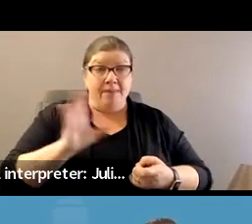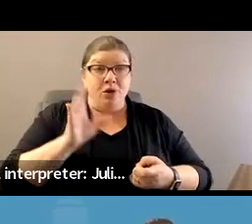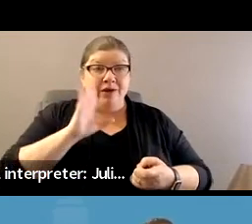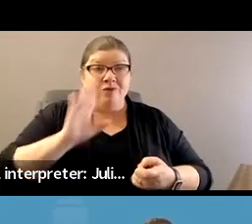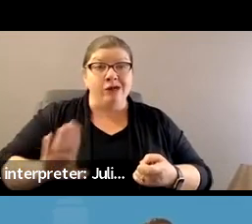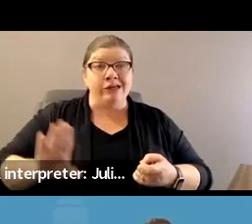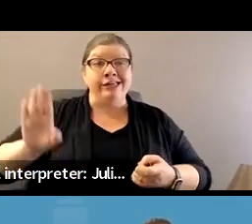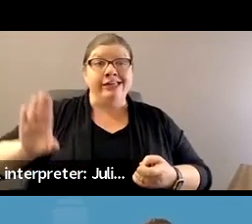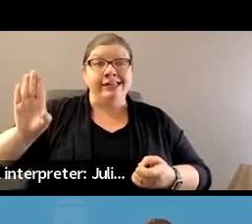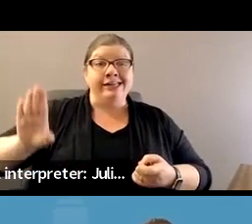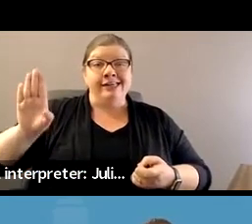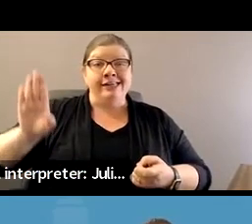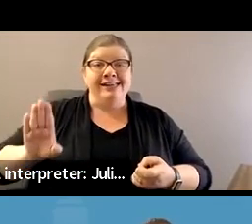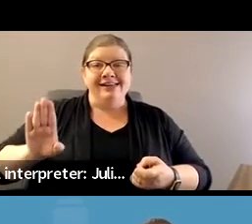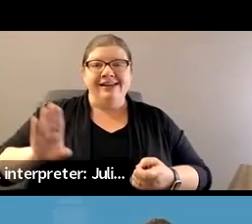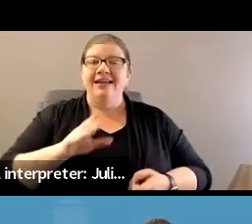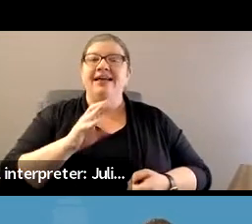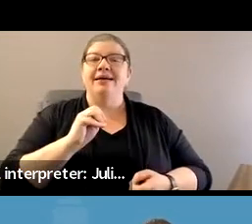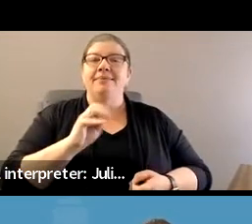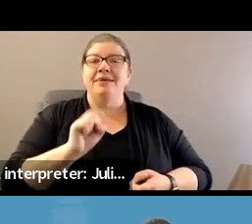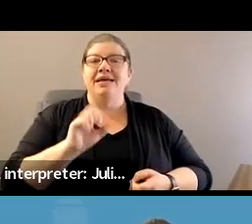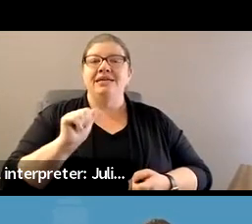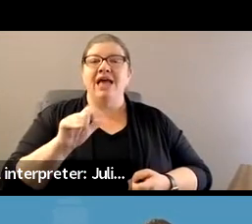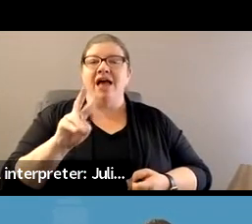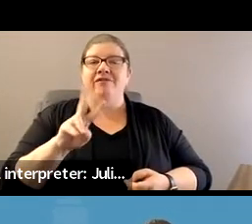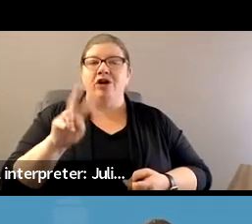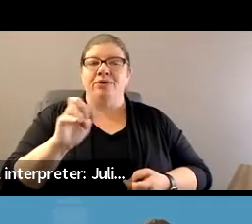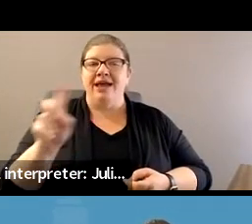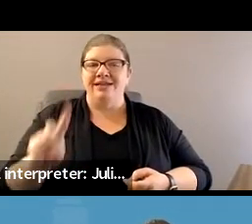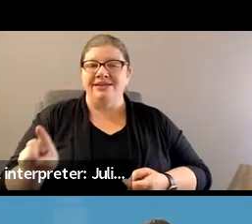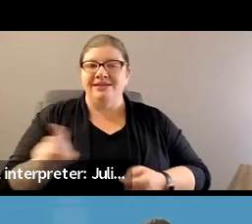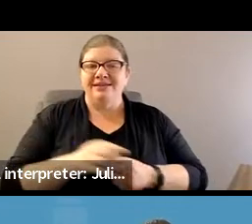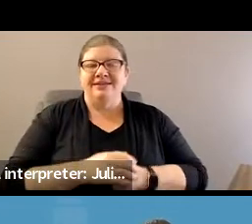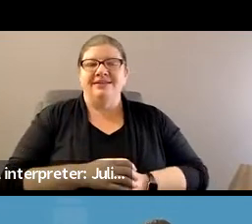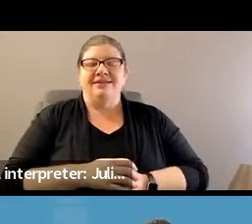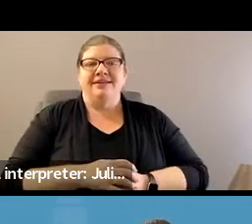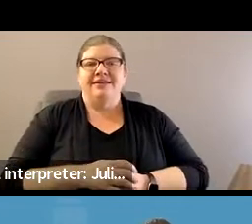hands. Ms. Alvarez?